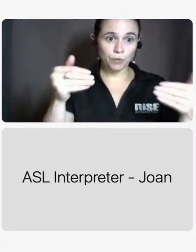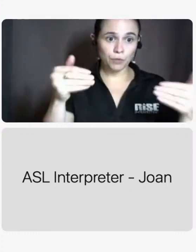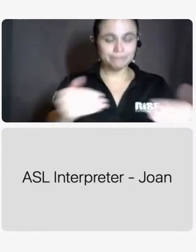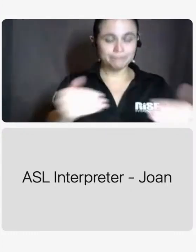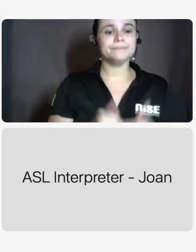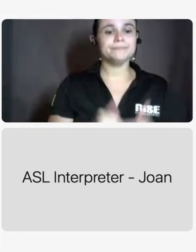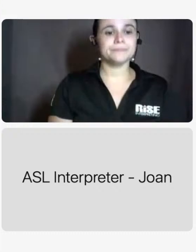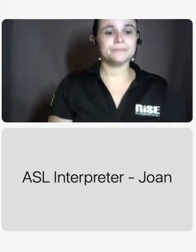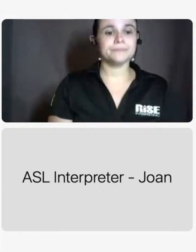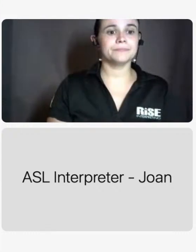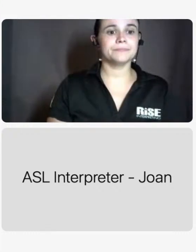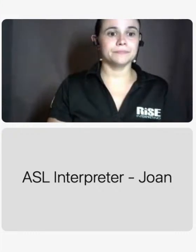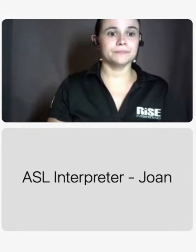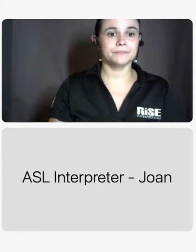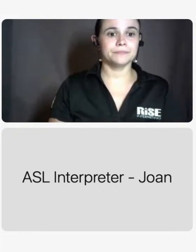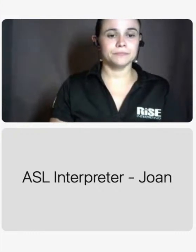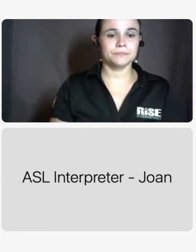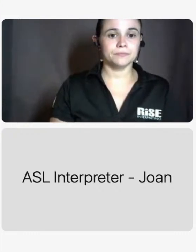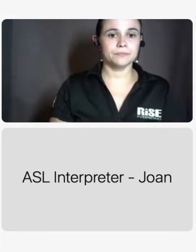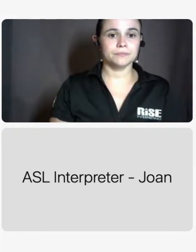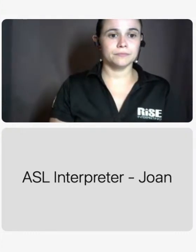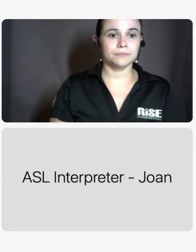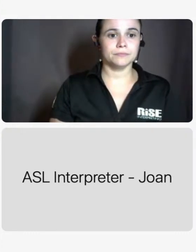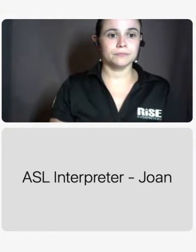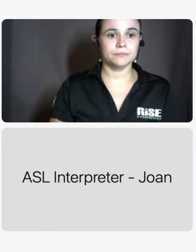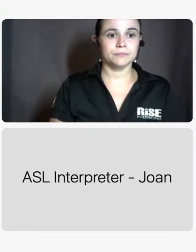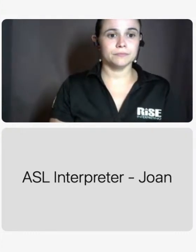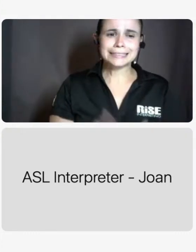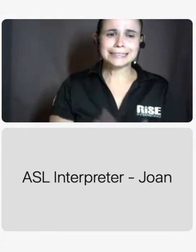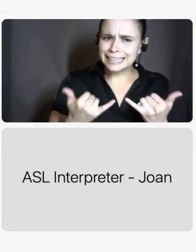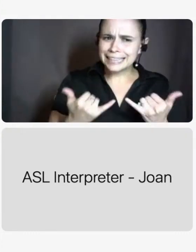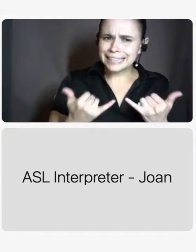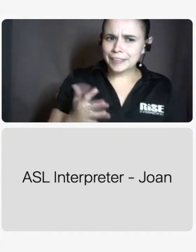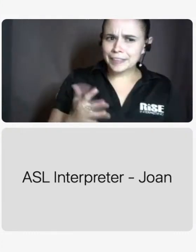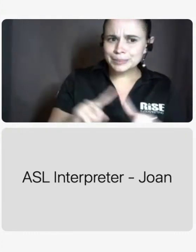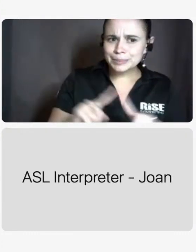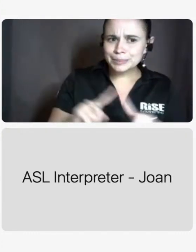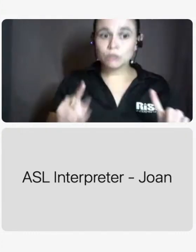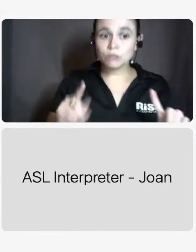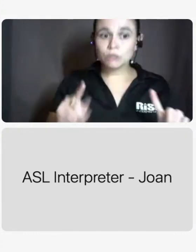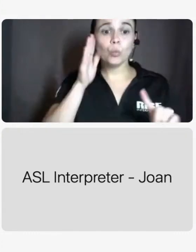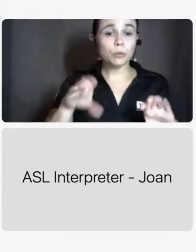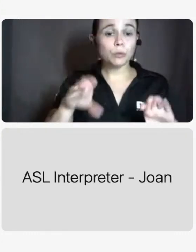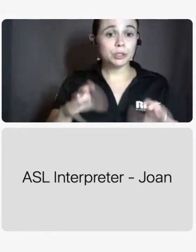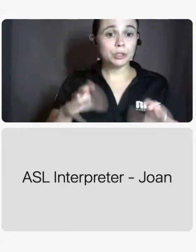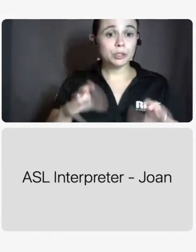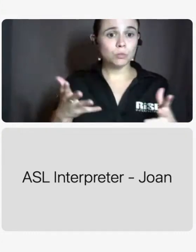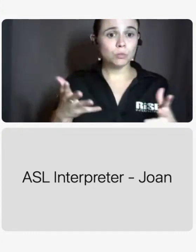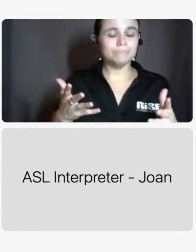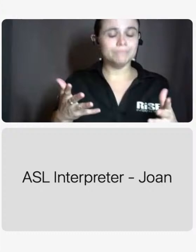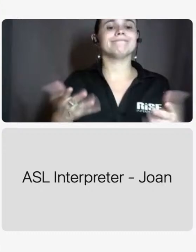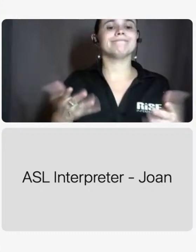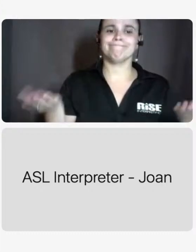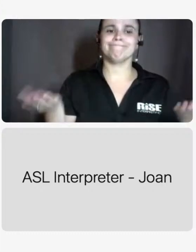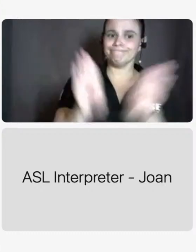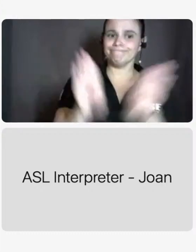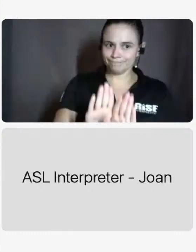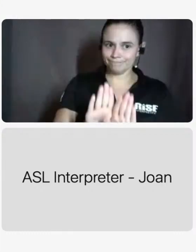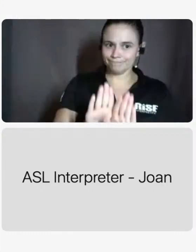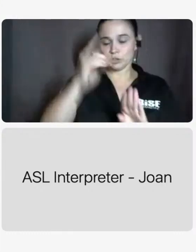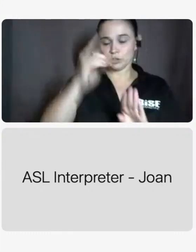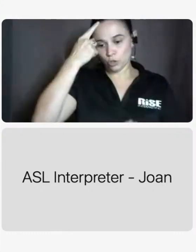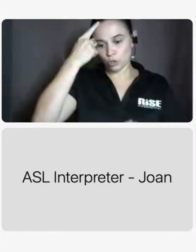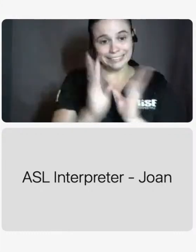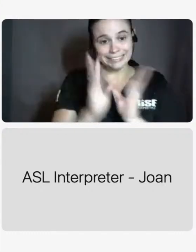we're doing a little different today. We are going to be adjourning into closed session to discuss items listed on the closed session agenda, and then we will